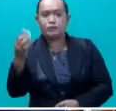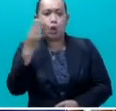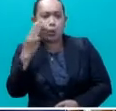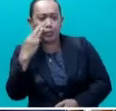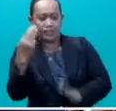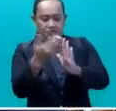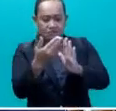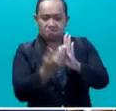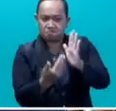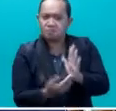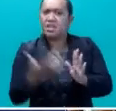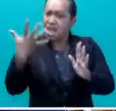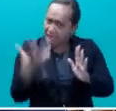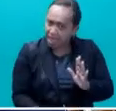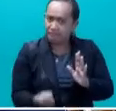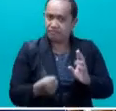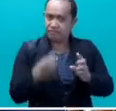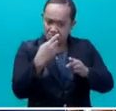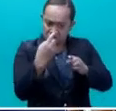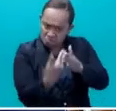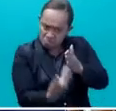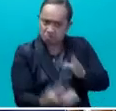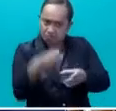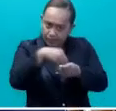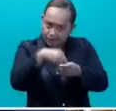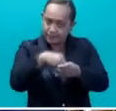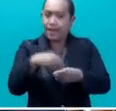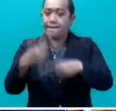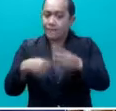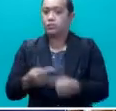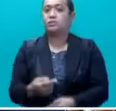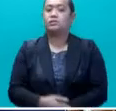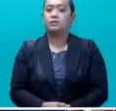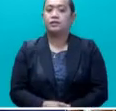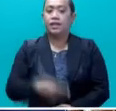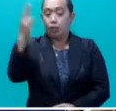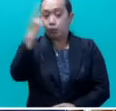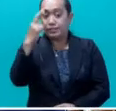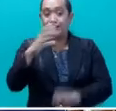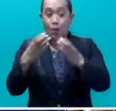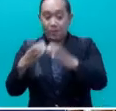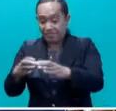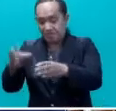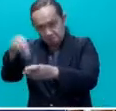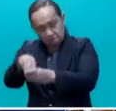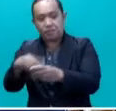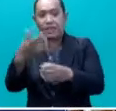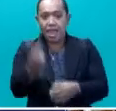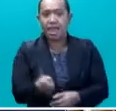are the kinds of things which was going on. The Audit Risk Committee chair stopped the investigation committee from completing